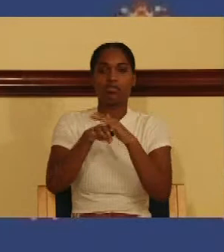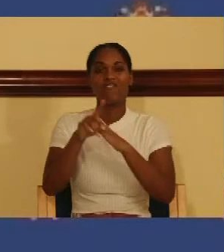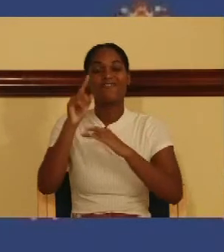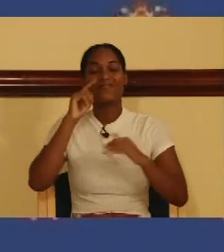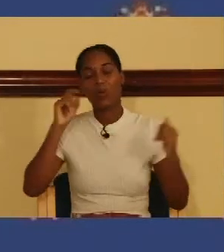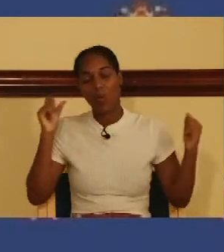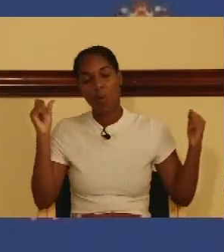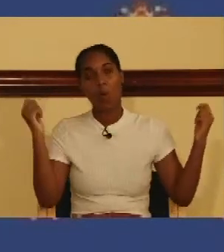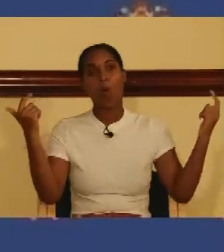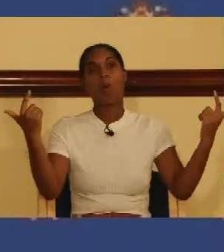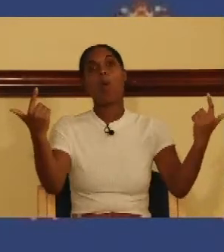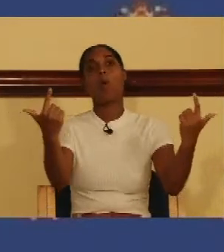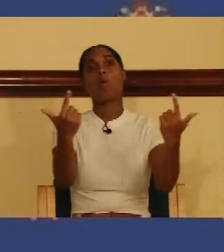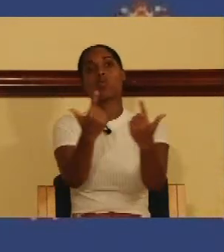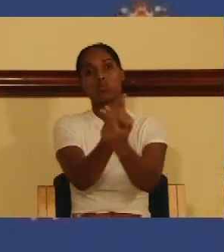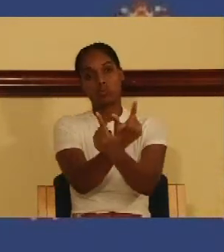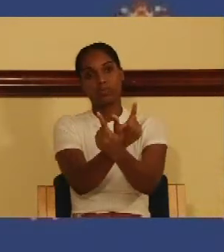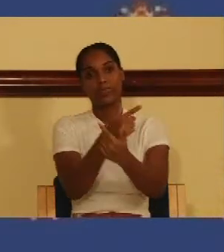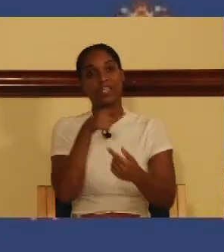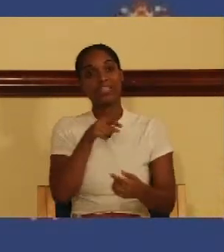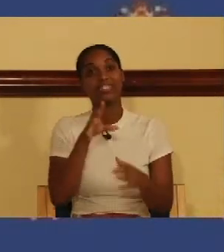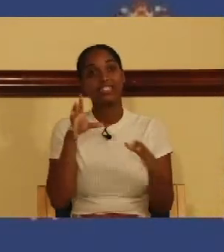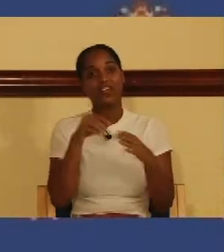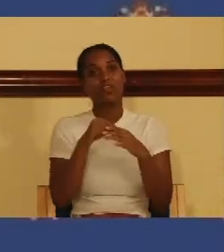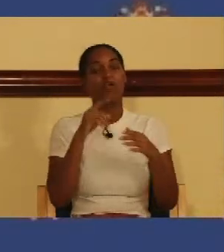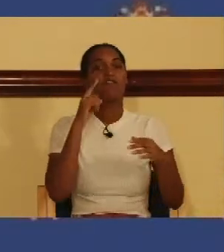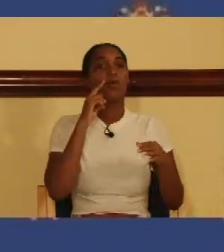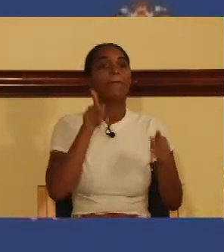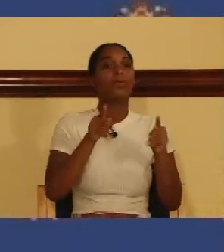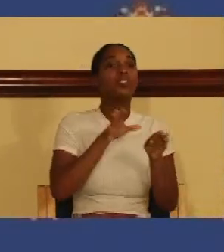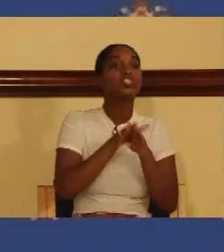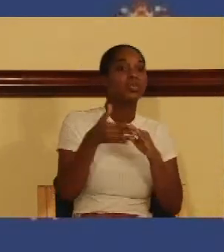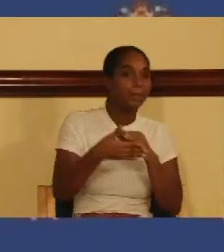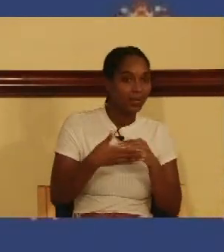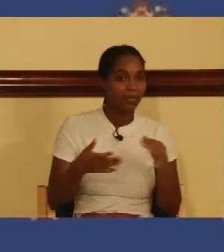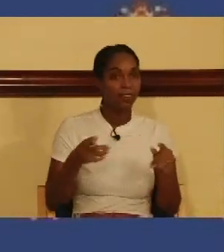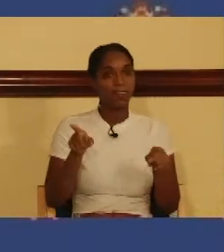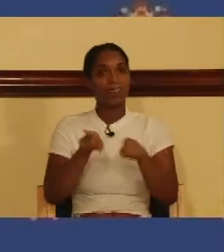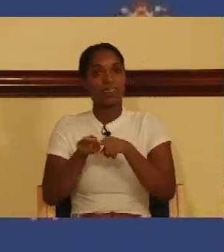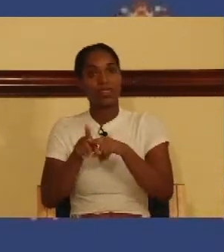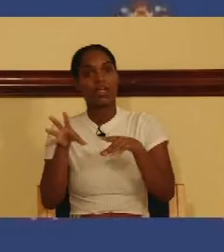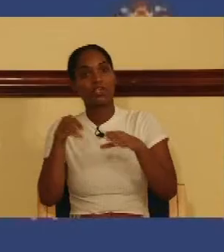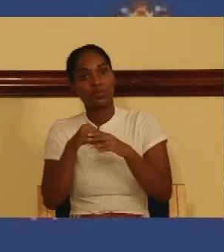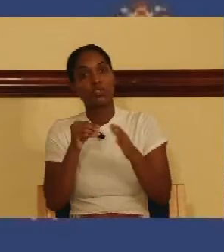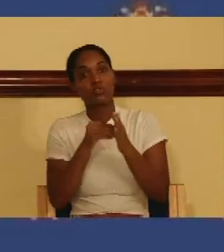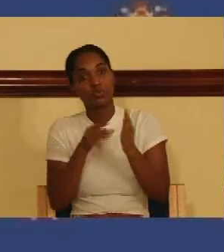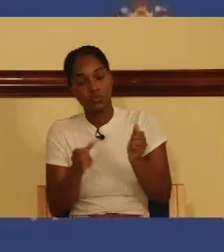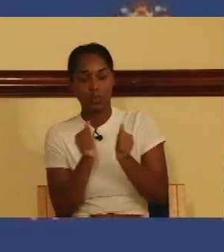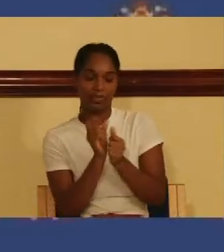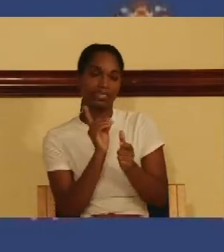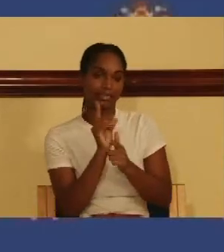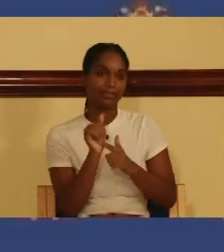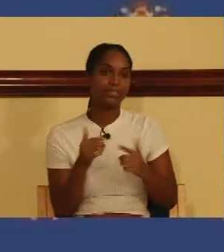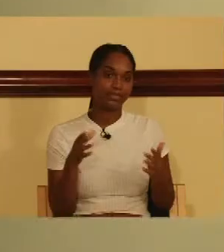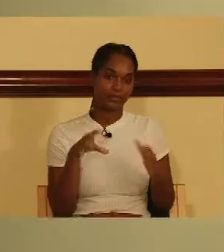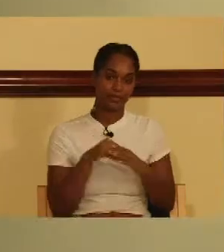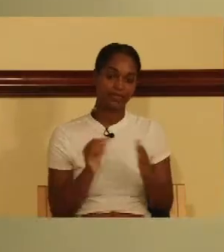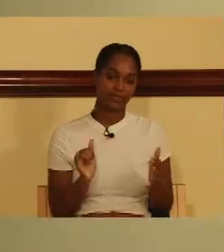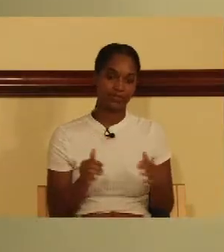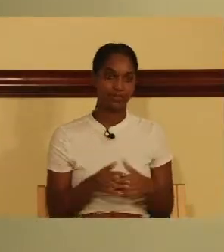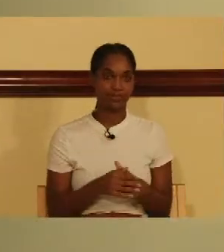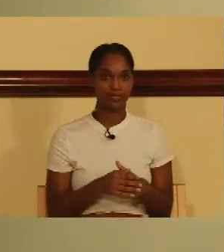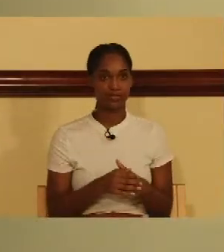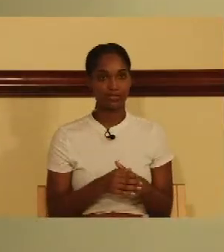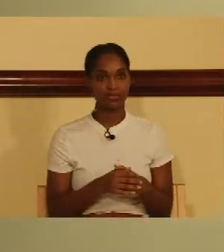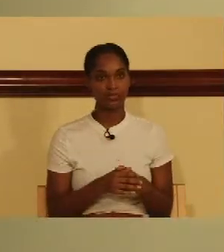it produces citizens, productive citizens. And of course, that includes students with disabilities. Thank you. I mean,